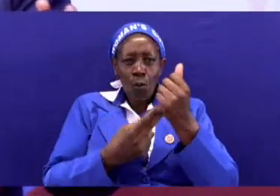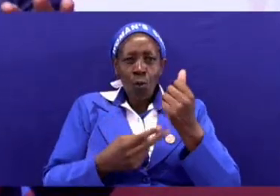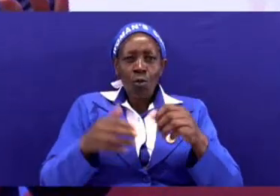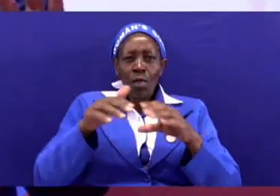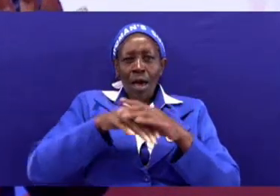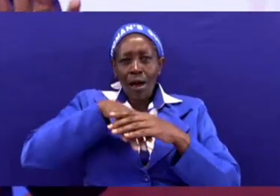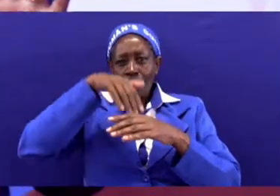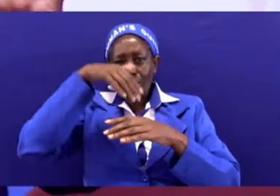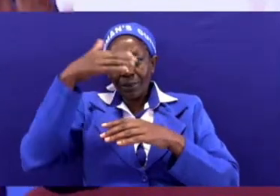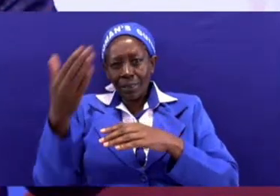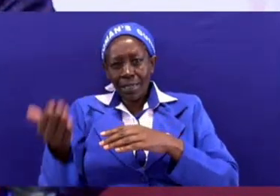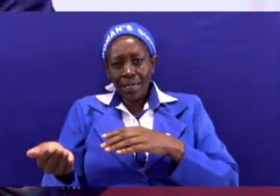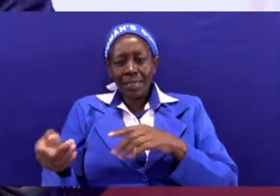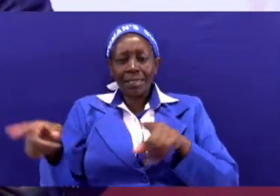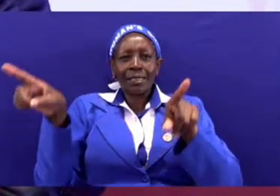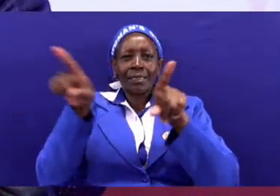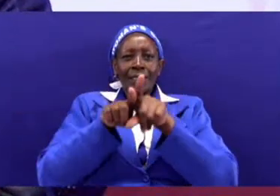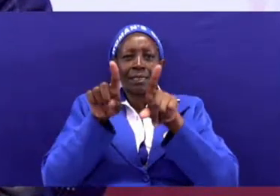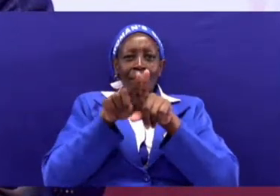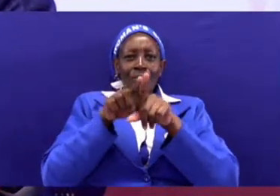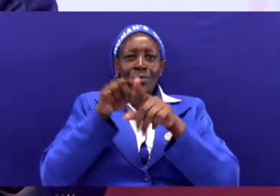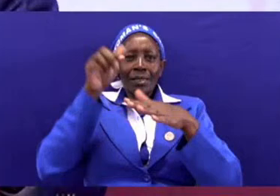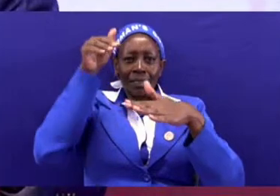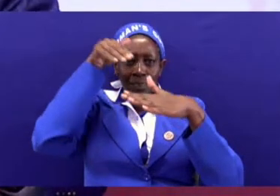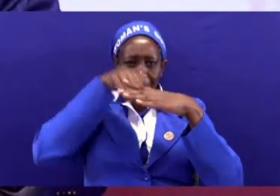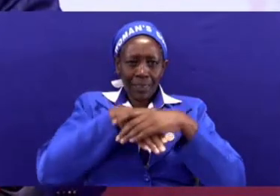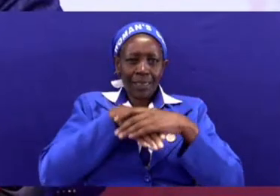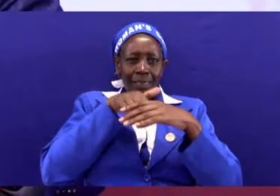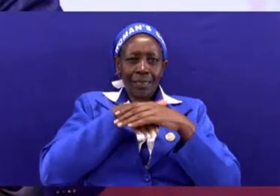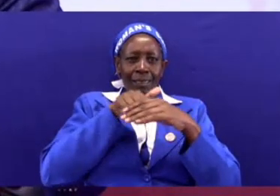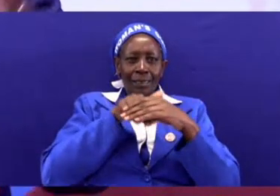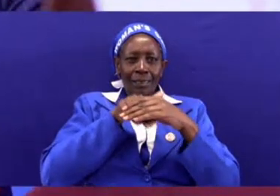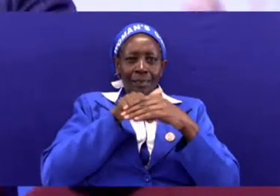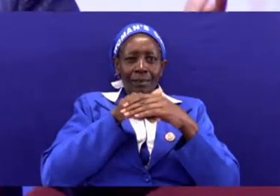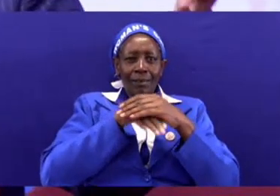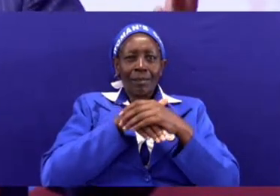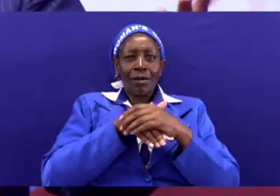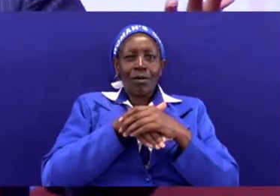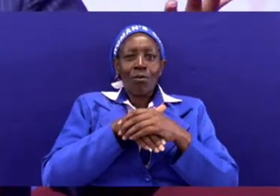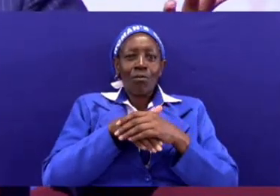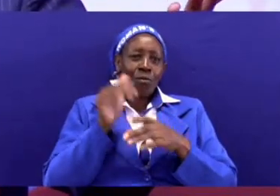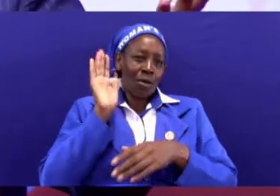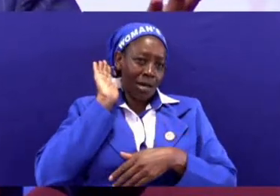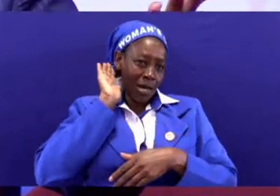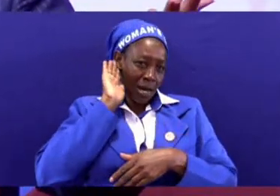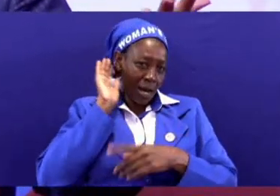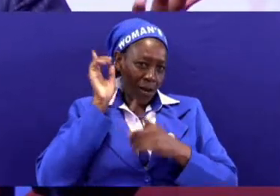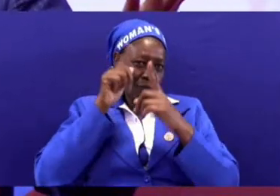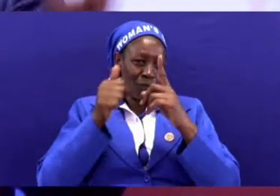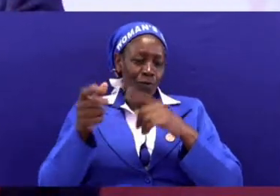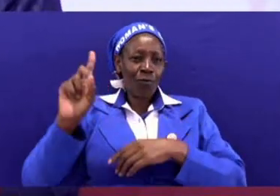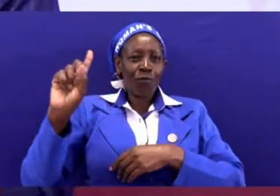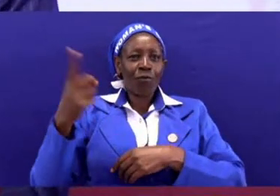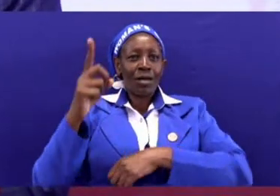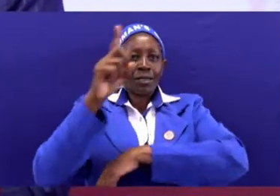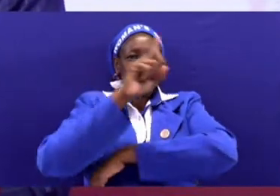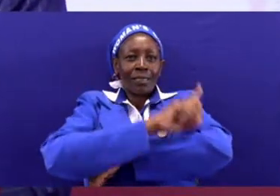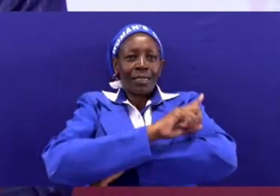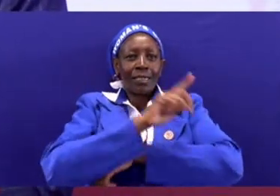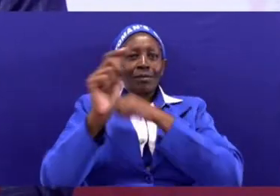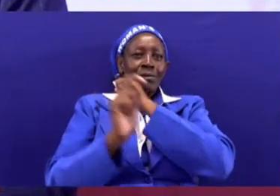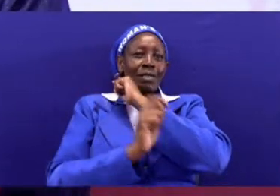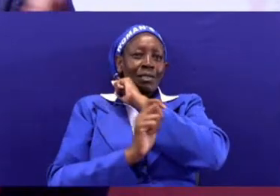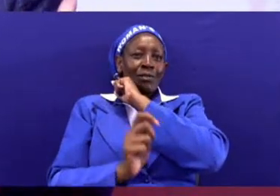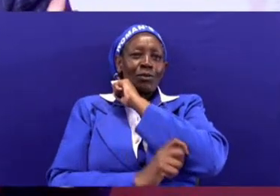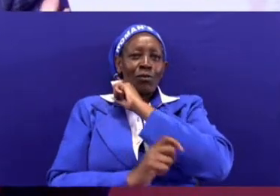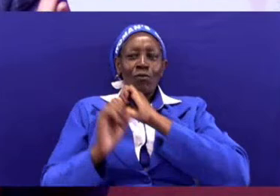but also the internals. We heard from the first day that temptation of the rival gods.